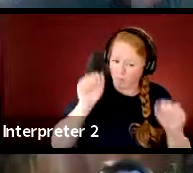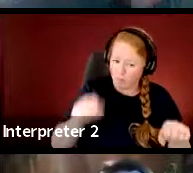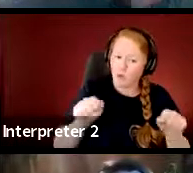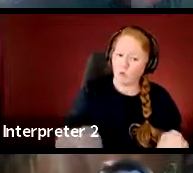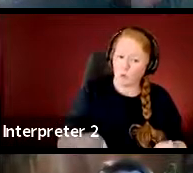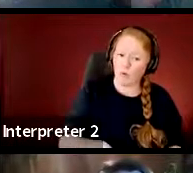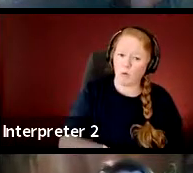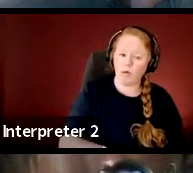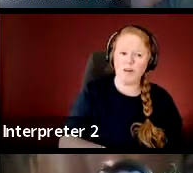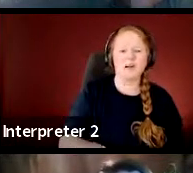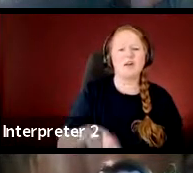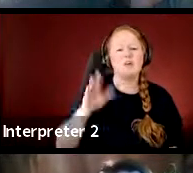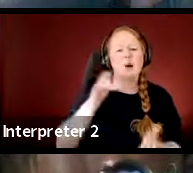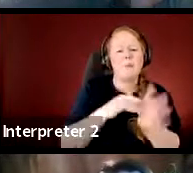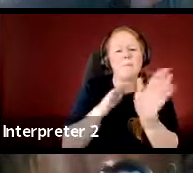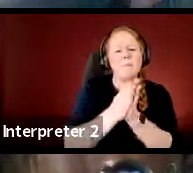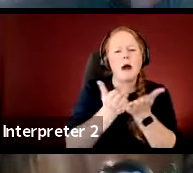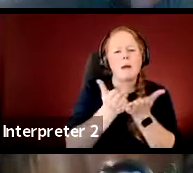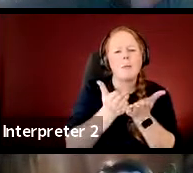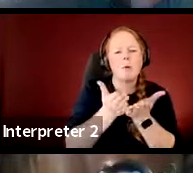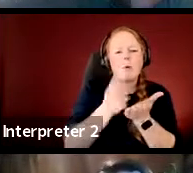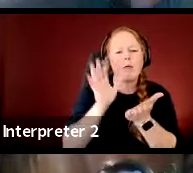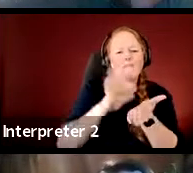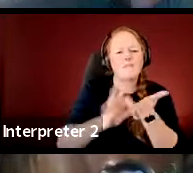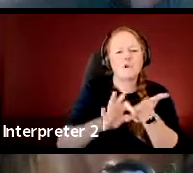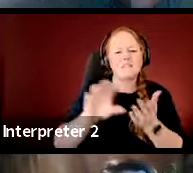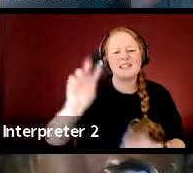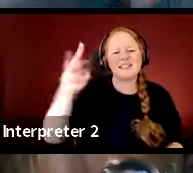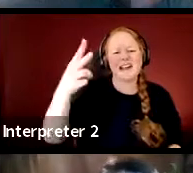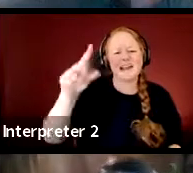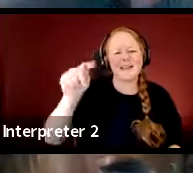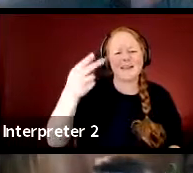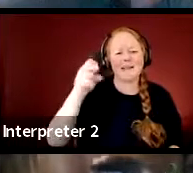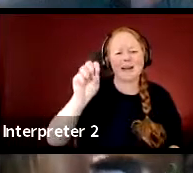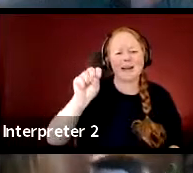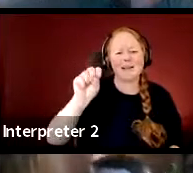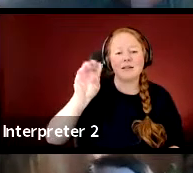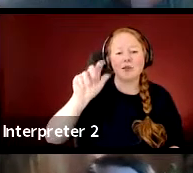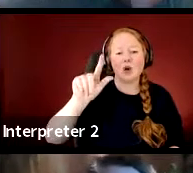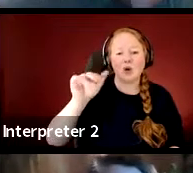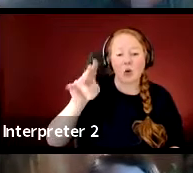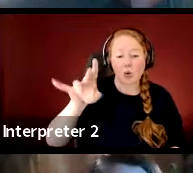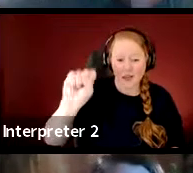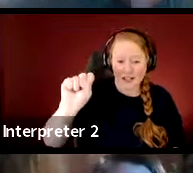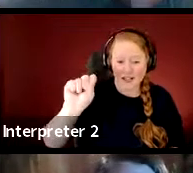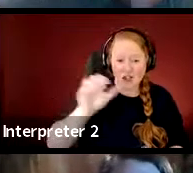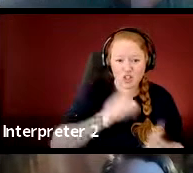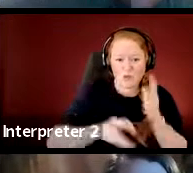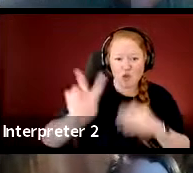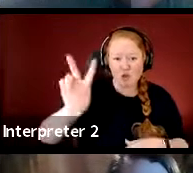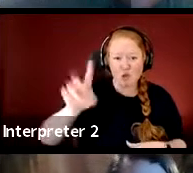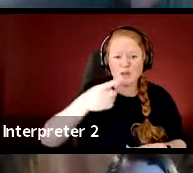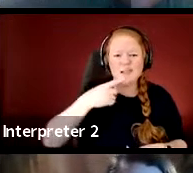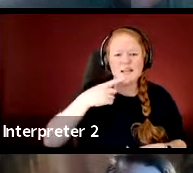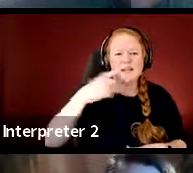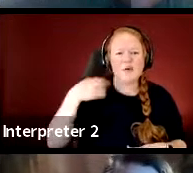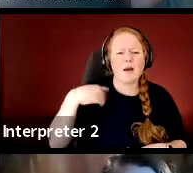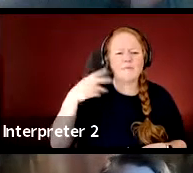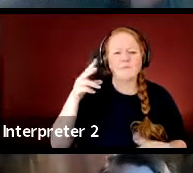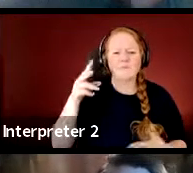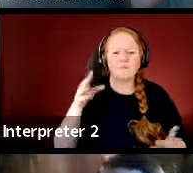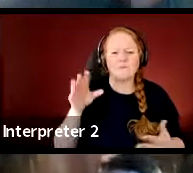The Bible verse, 2 Thessalonians chapter 2, it talks about being a perdition, a fake thing, which is the pandemic